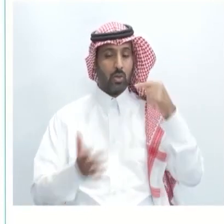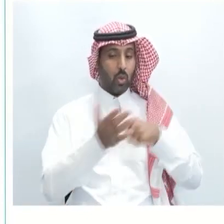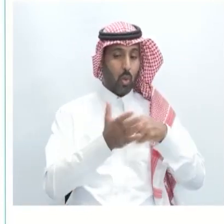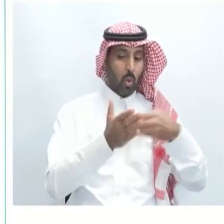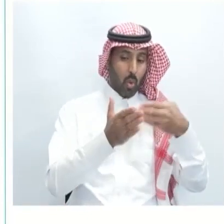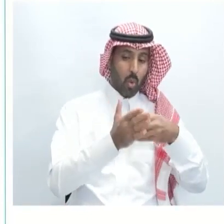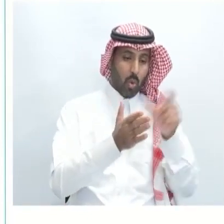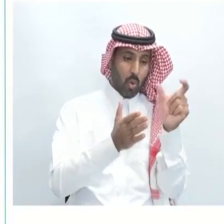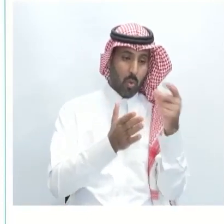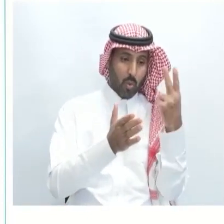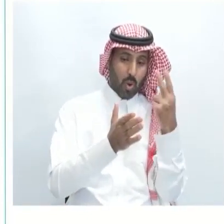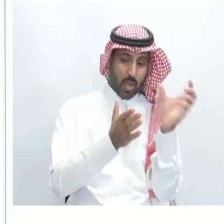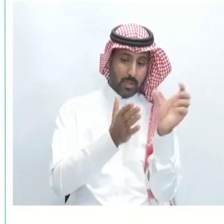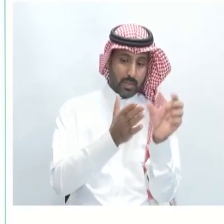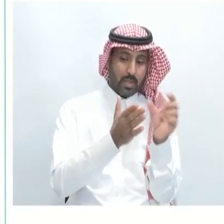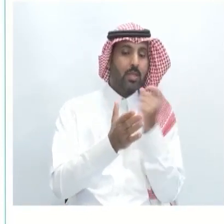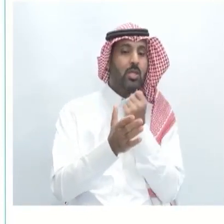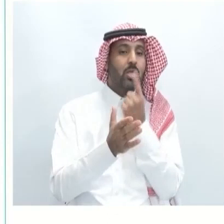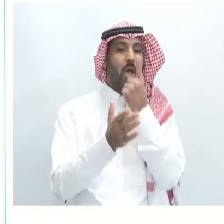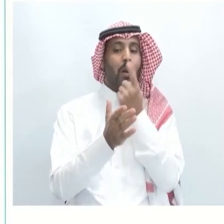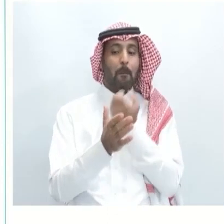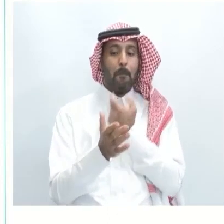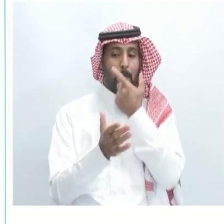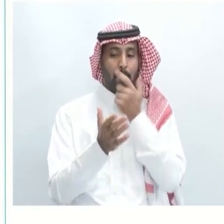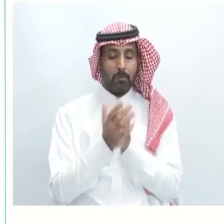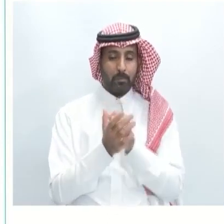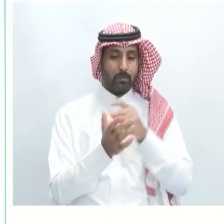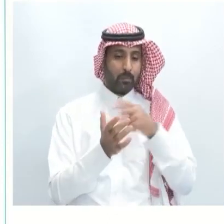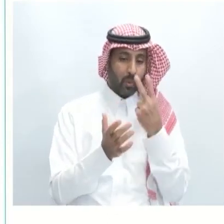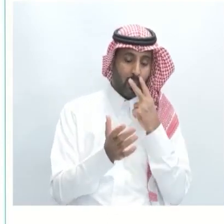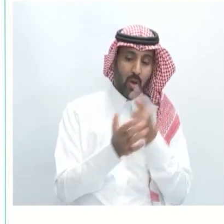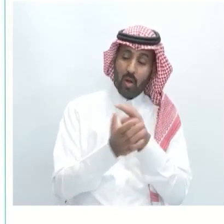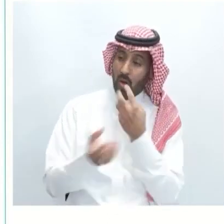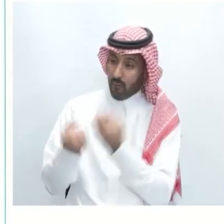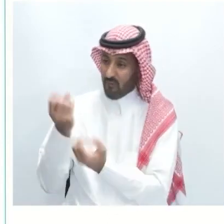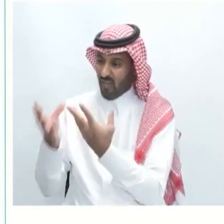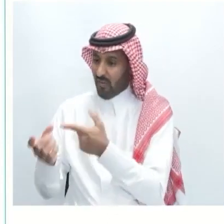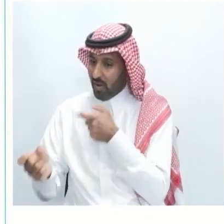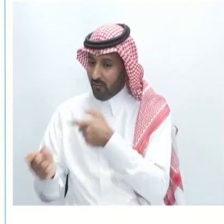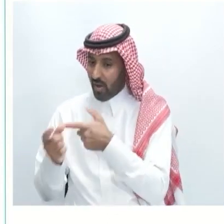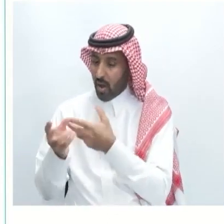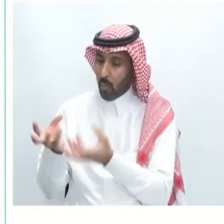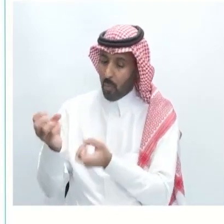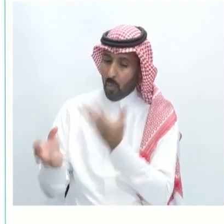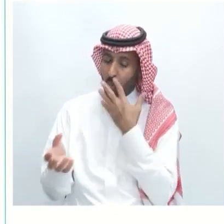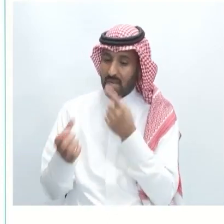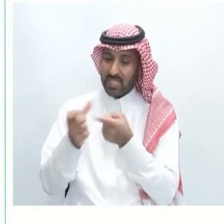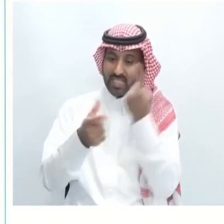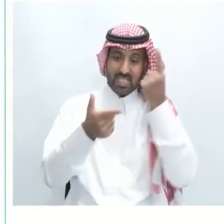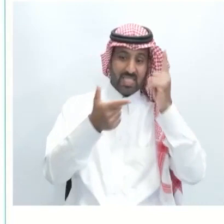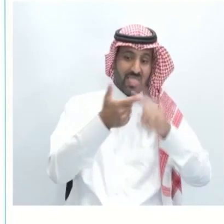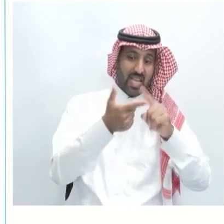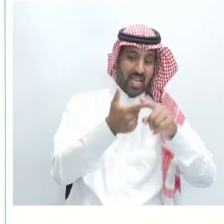syllable is stressed. Let's practice here. Number one, firefighters are in second position.